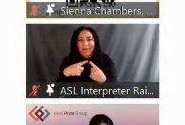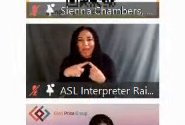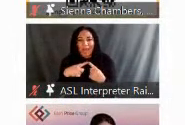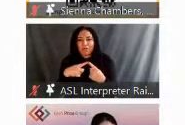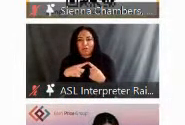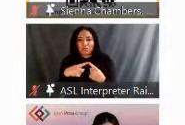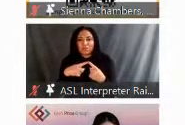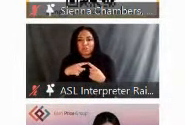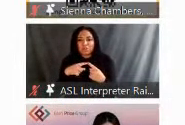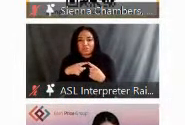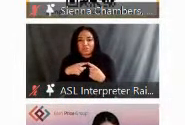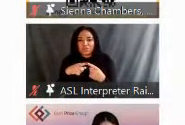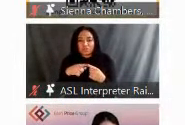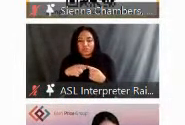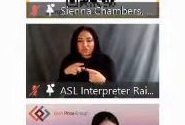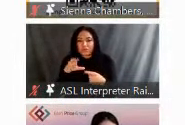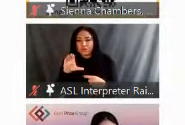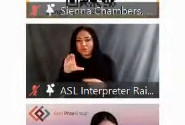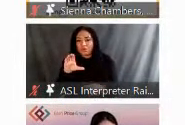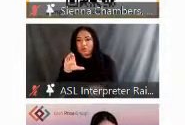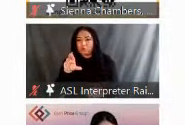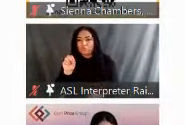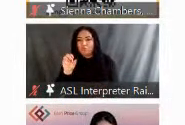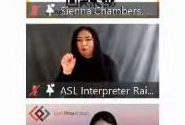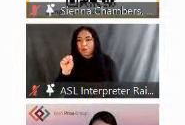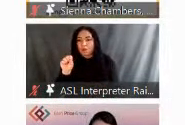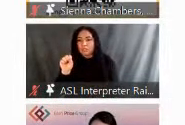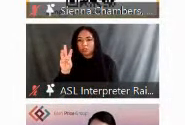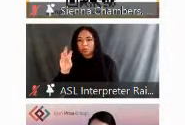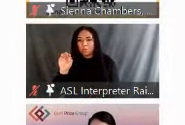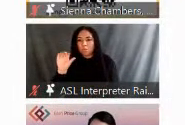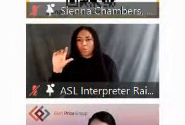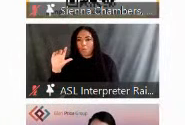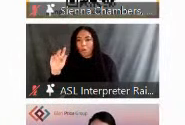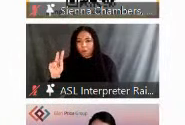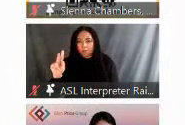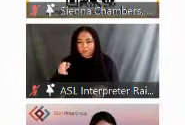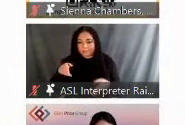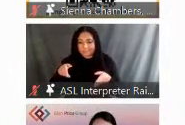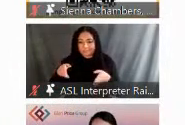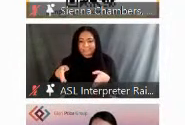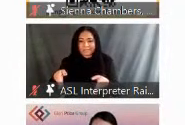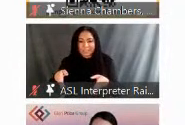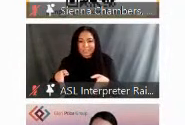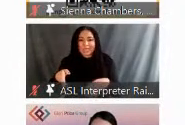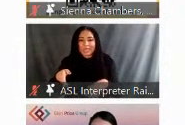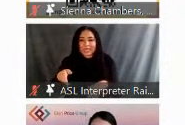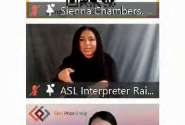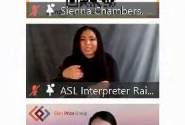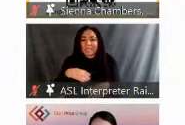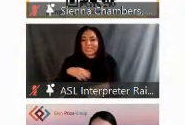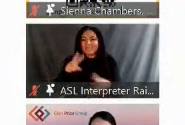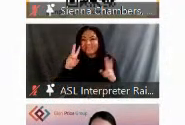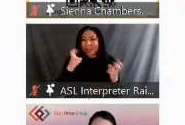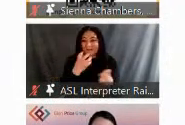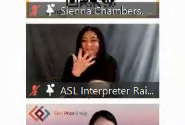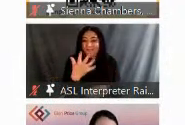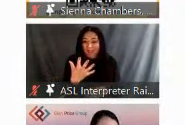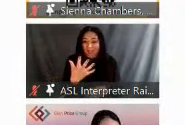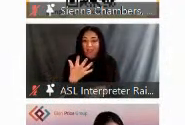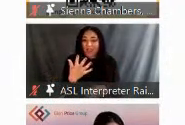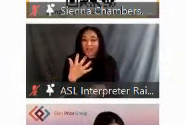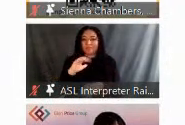Title V comes with its quality standards and markers, and that was put into statute some time ago. And then we have